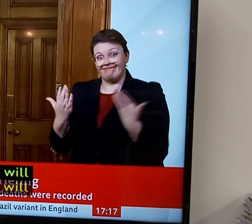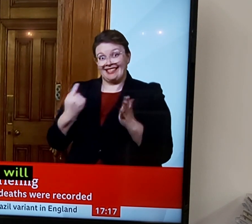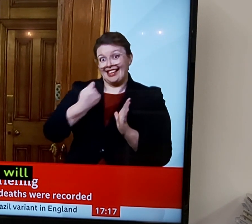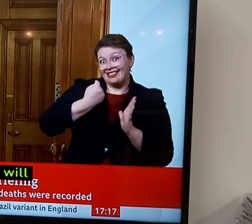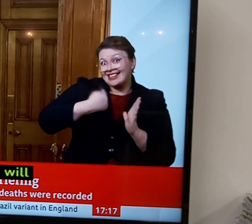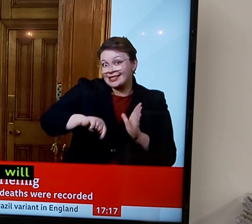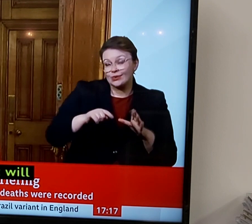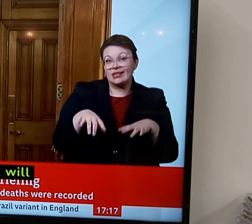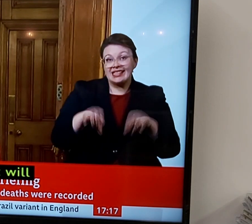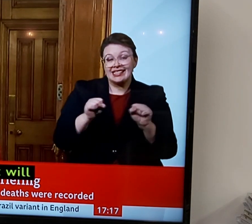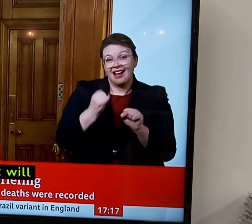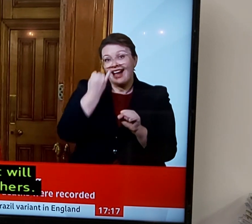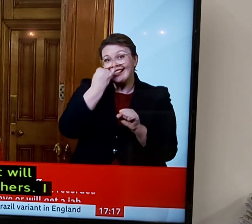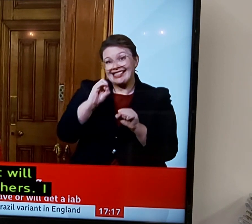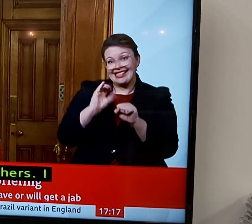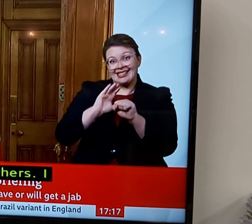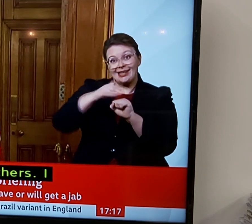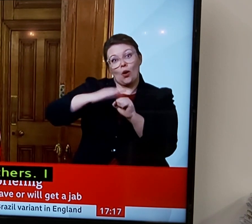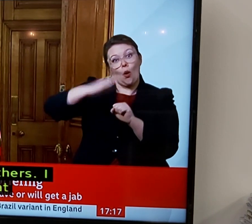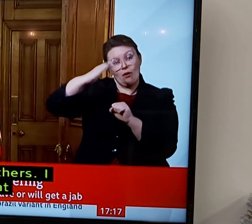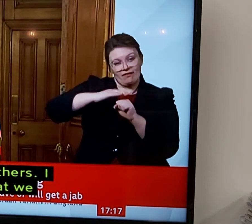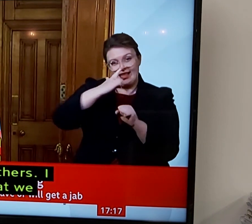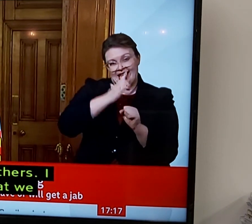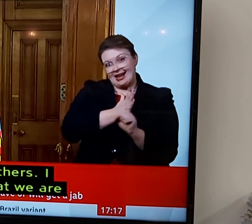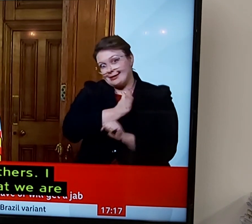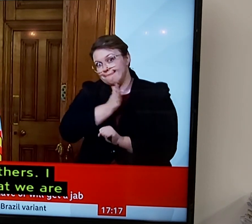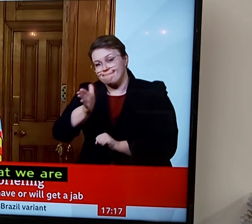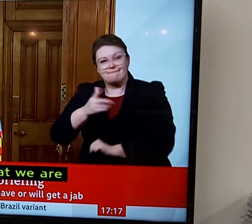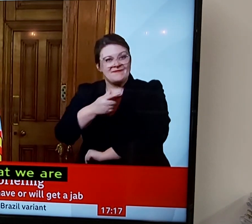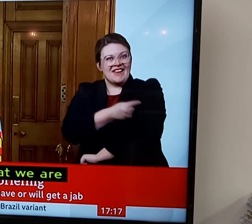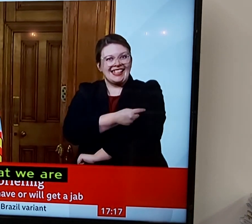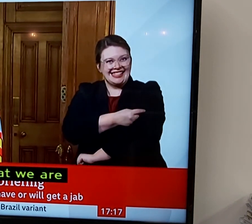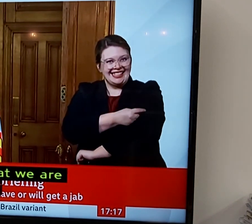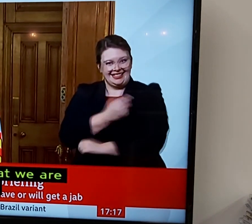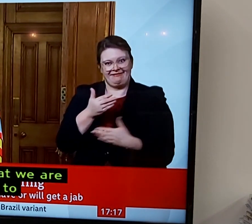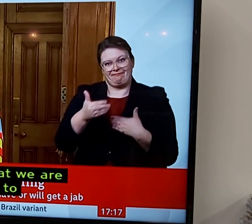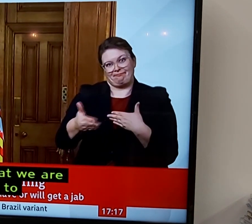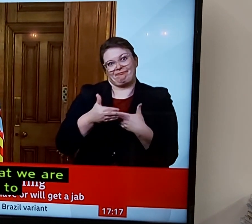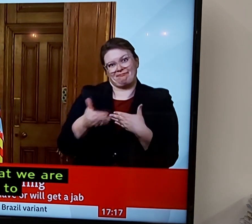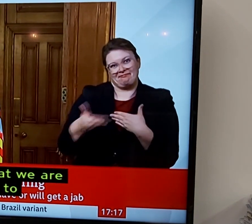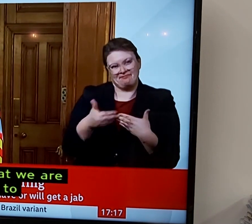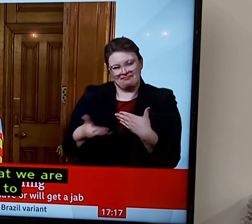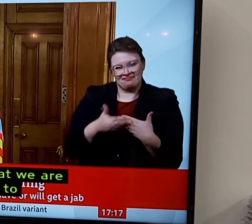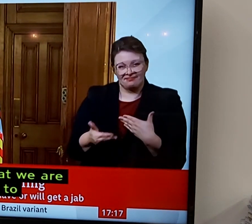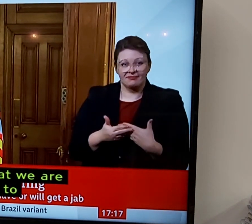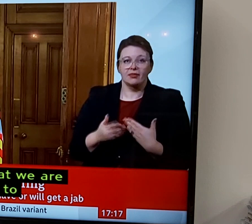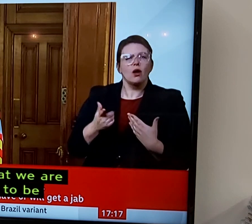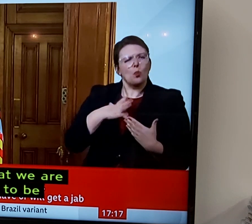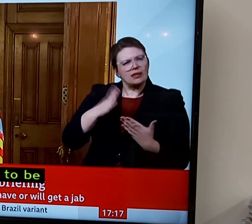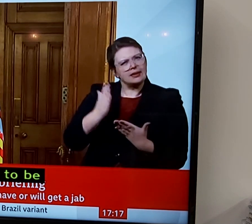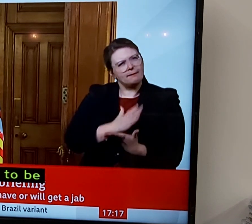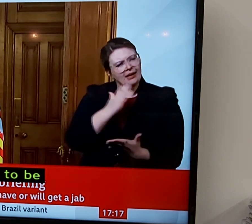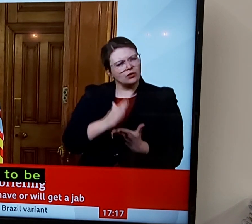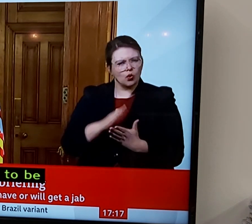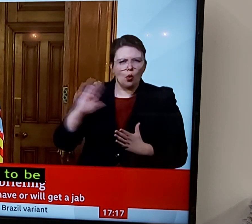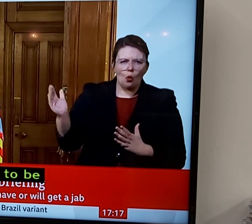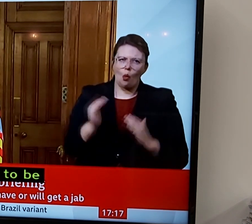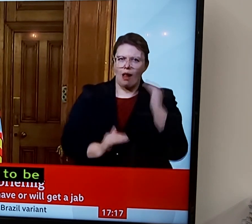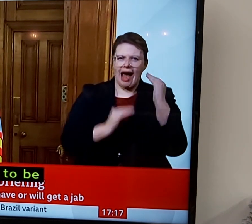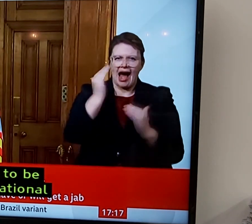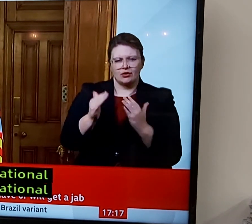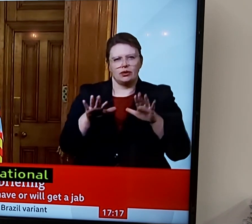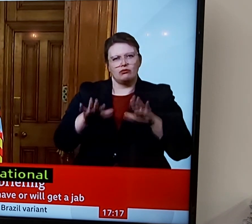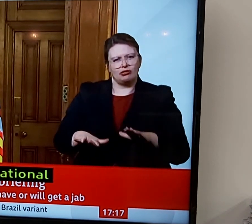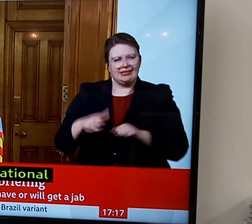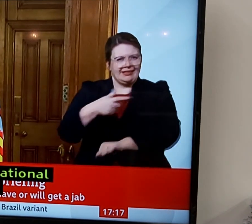vaccinated, all part of our national effort to ensure everybody is offered the vaccine, every adult, by the end